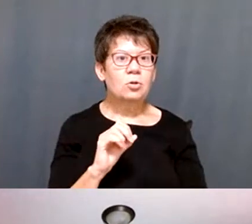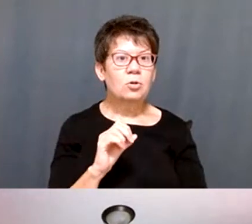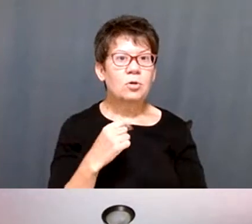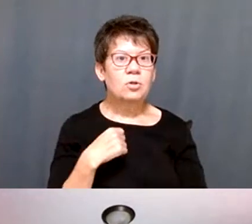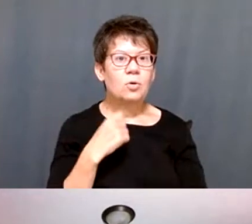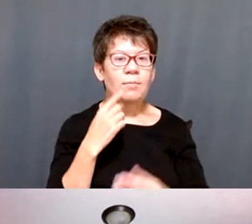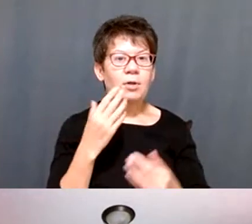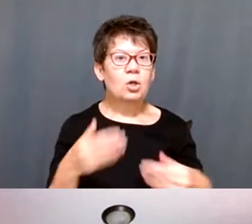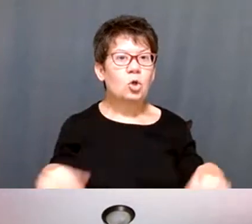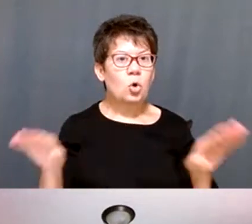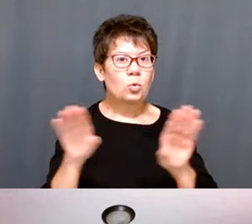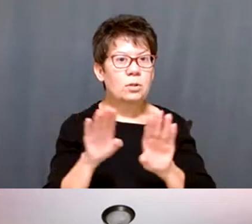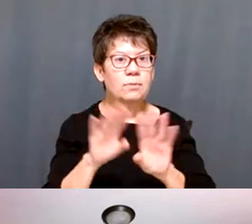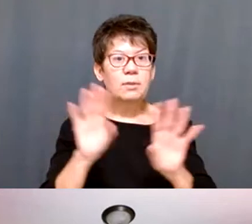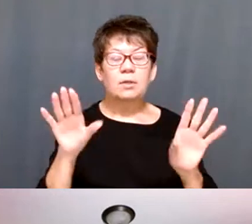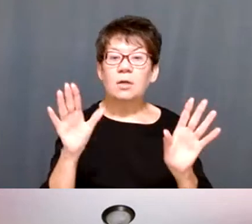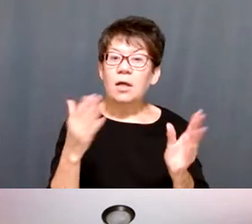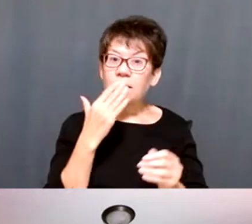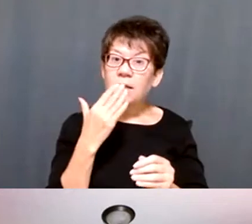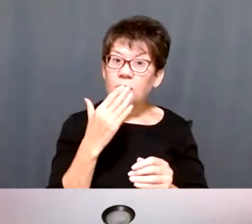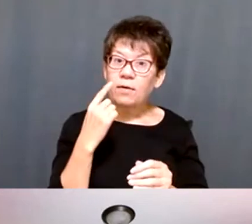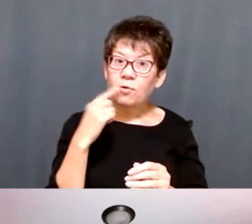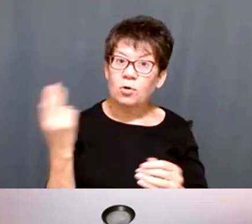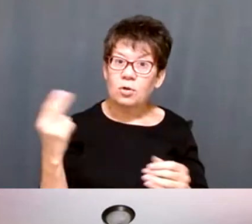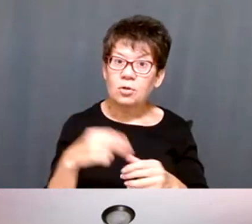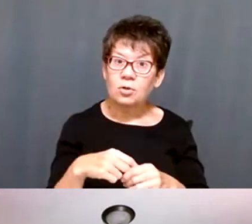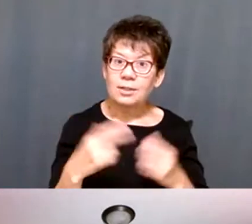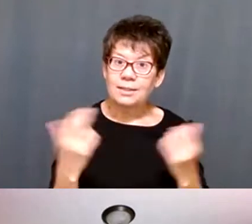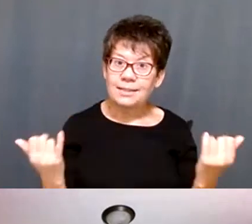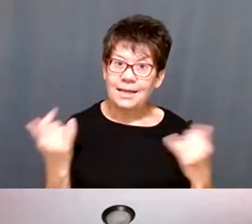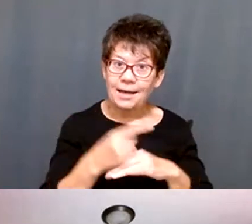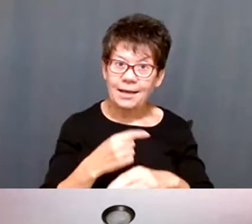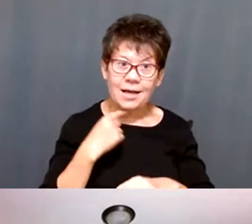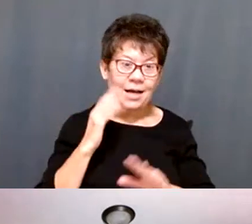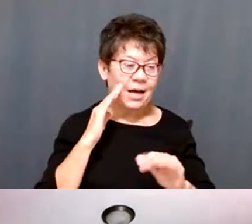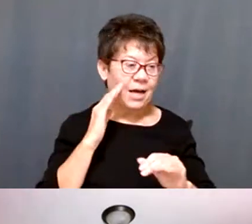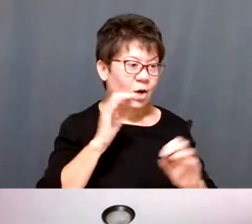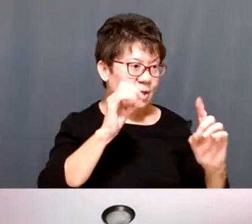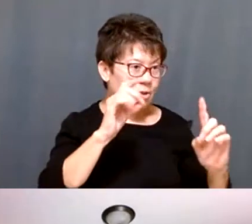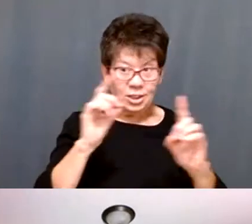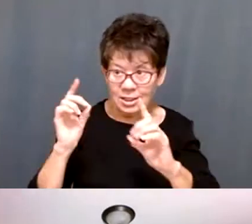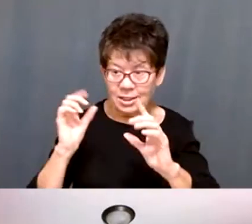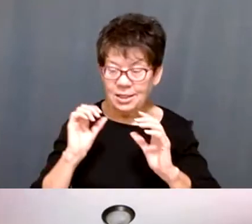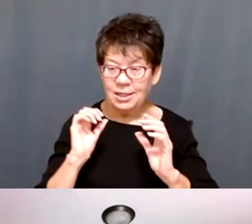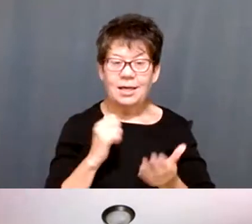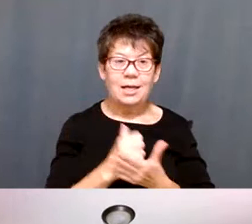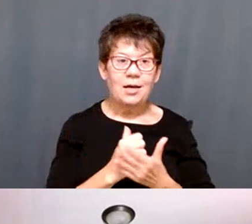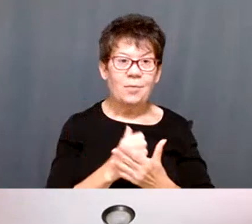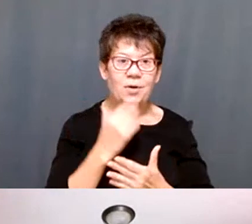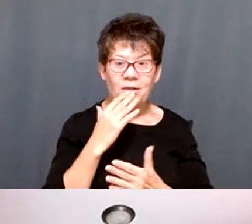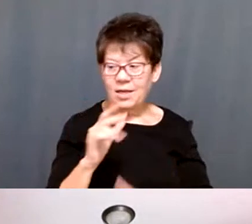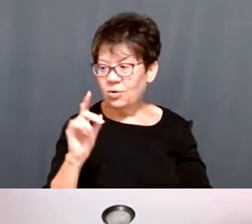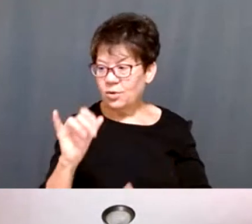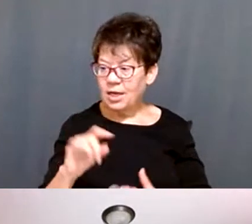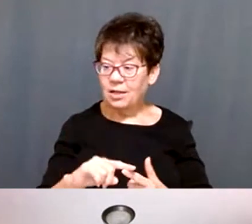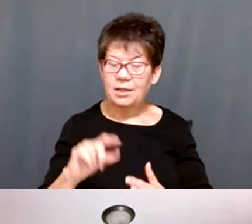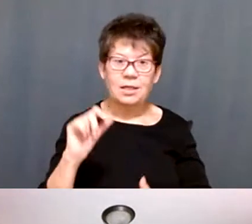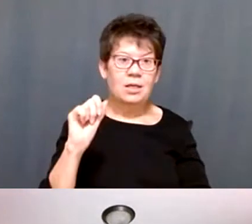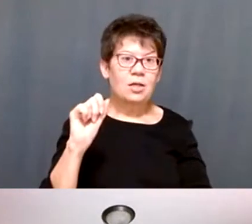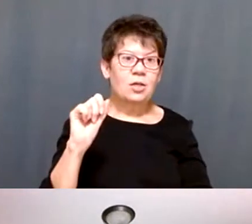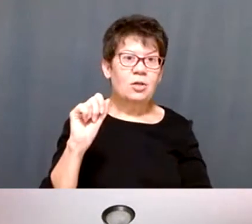out. First of all, thank you so much for joining us today. We hope this was educational. Thank you, Amanda, Joan, Kelly, Carly, and our